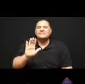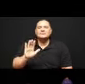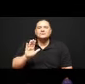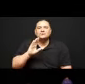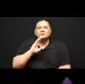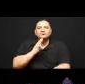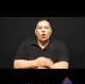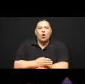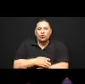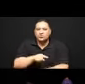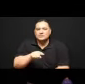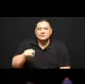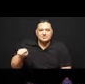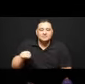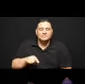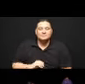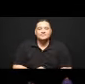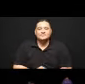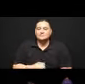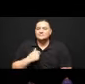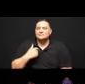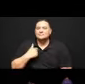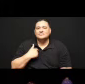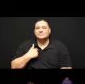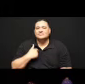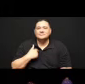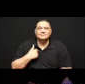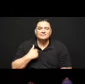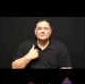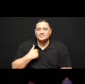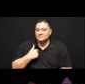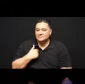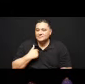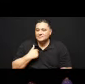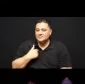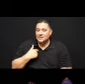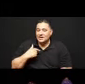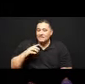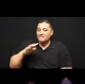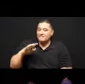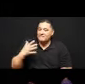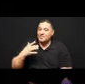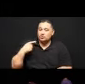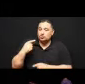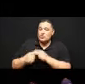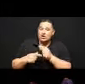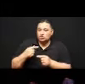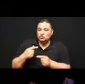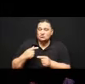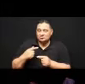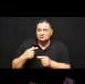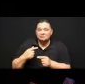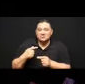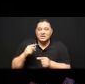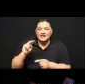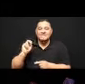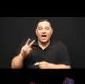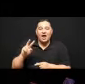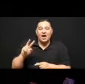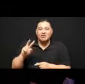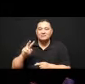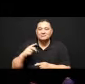I swaggered my fifth generation Nevada until a friend told me. That means you came from the takers of